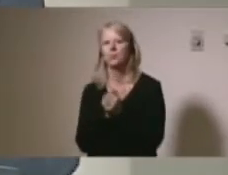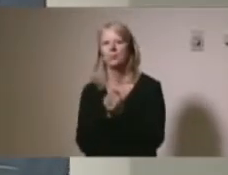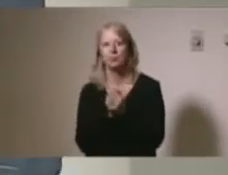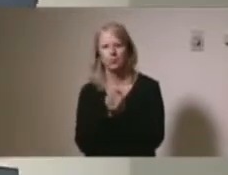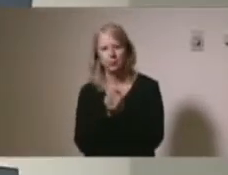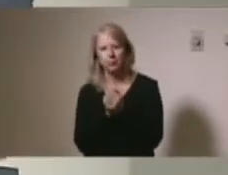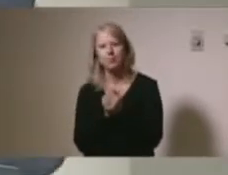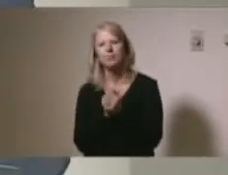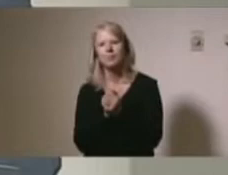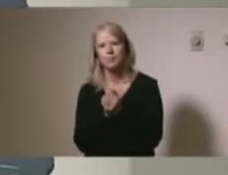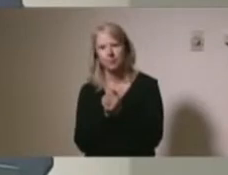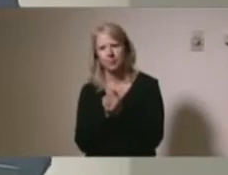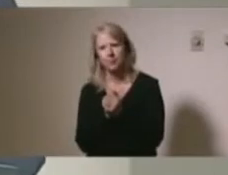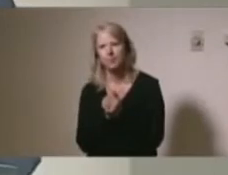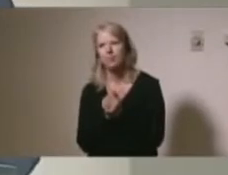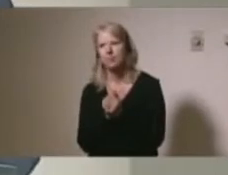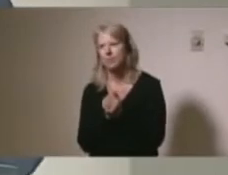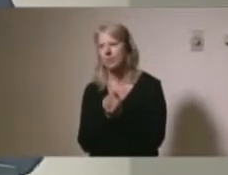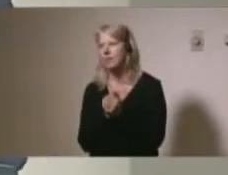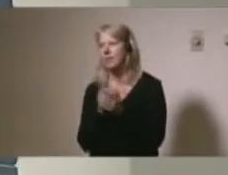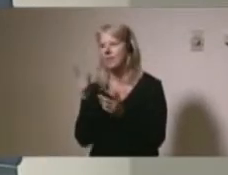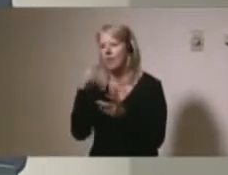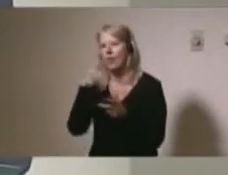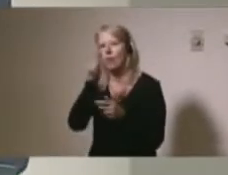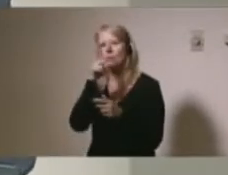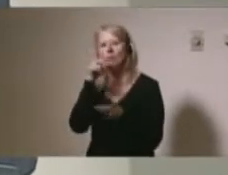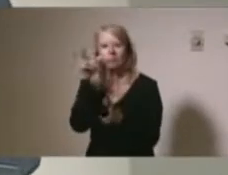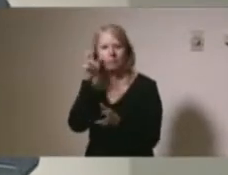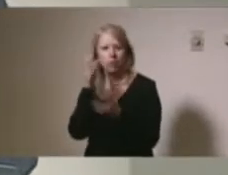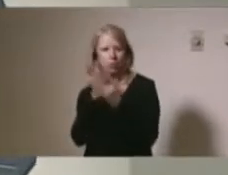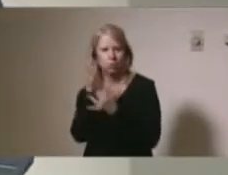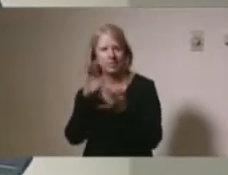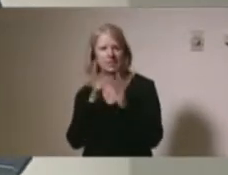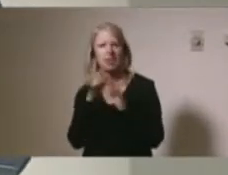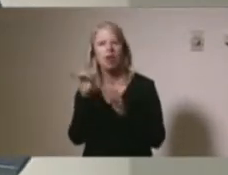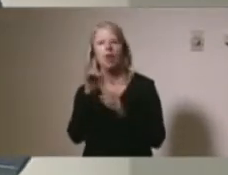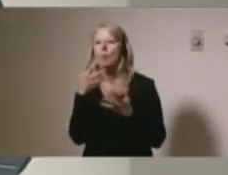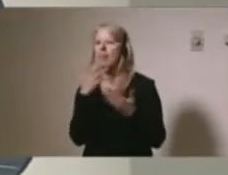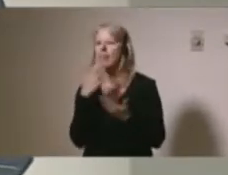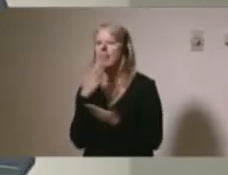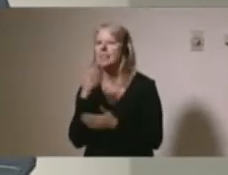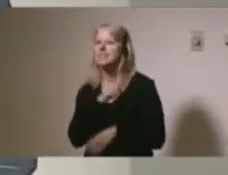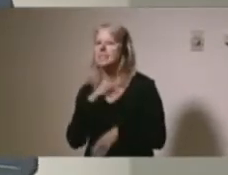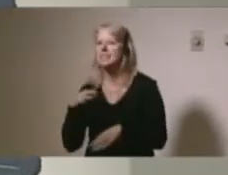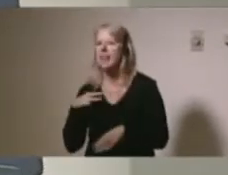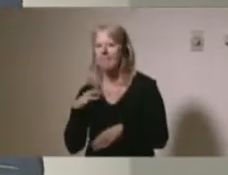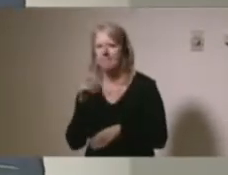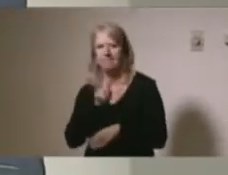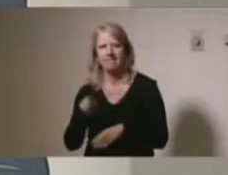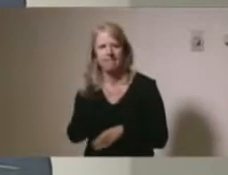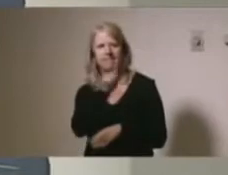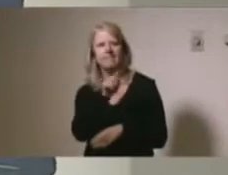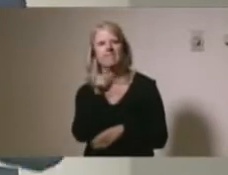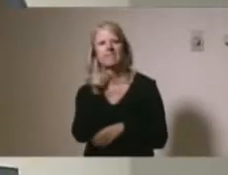are on the internet. I'd also like to thank our staff, people